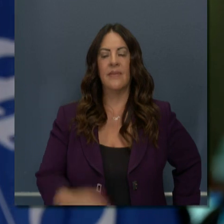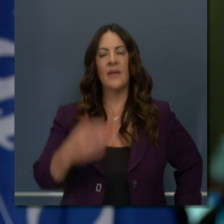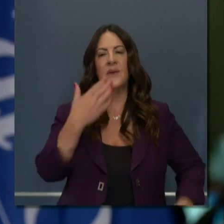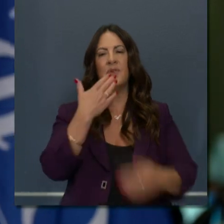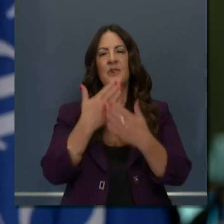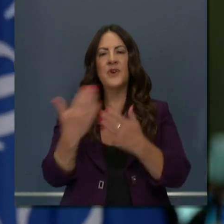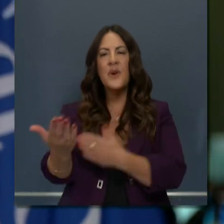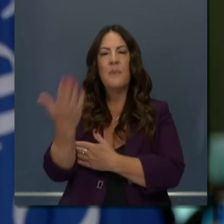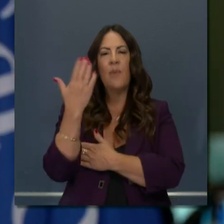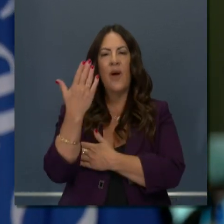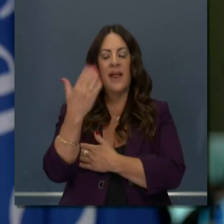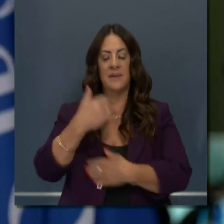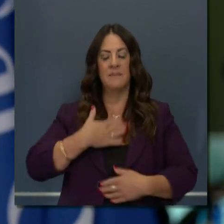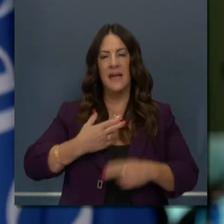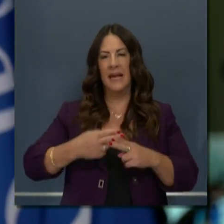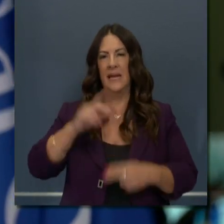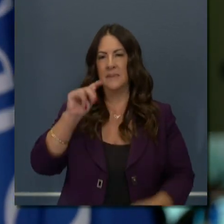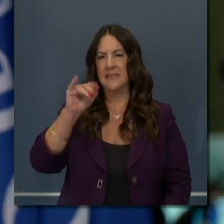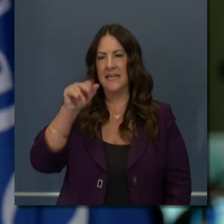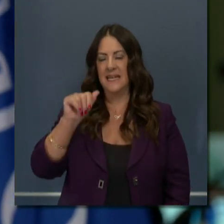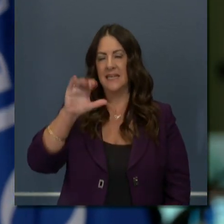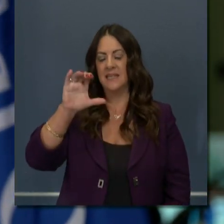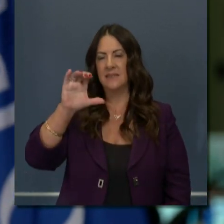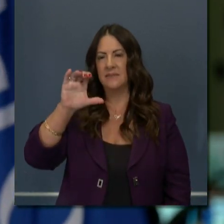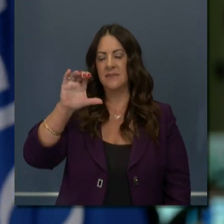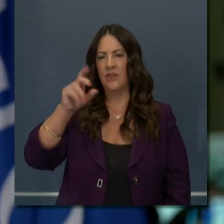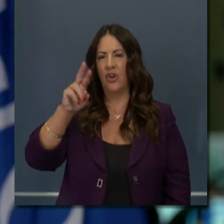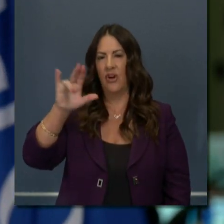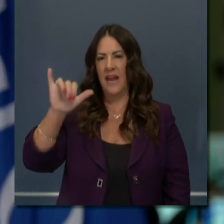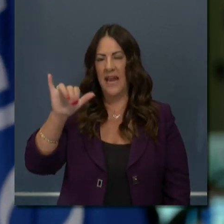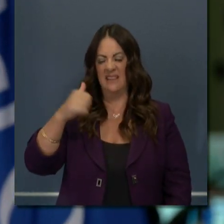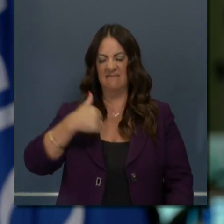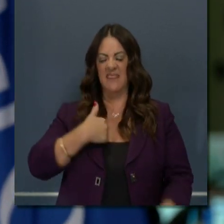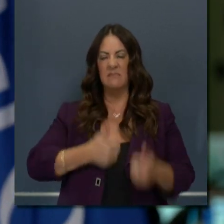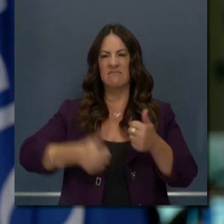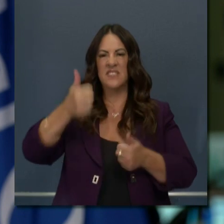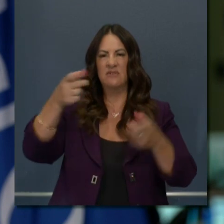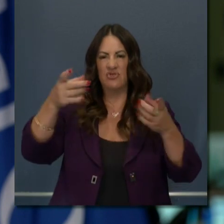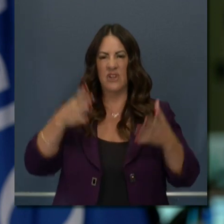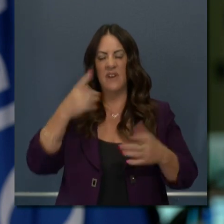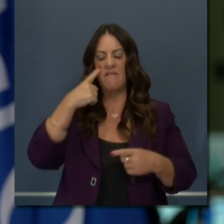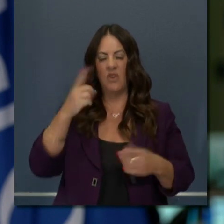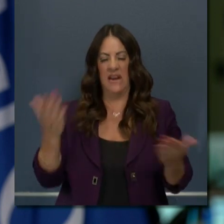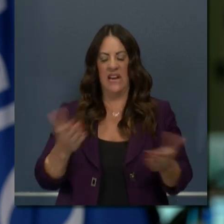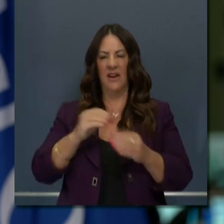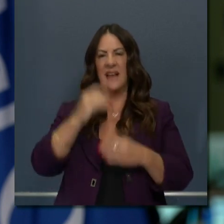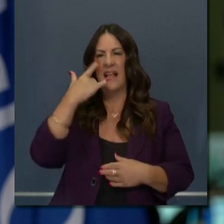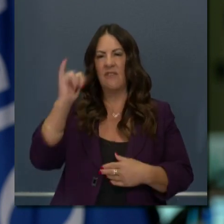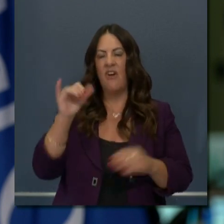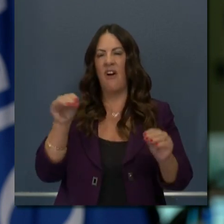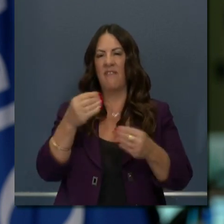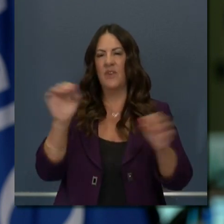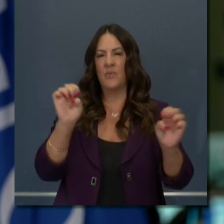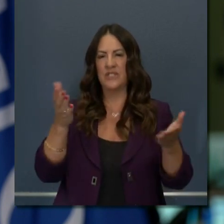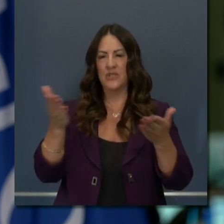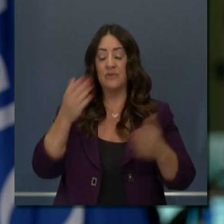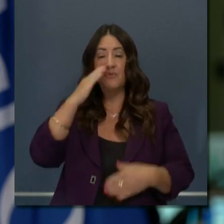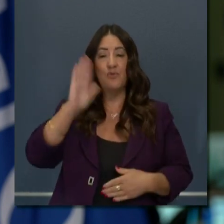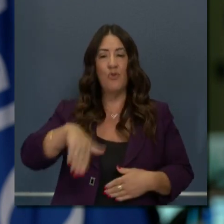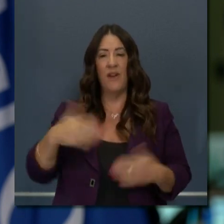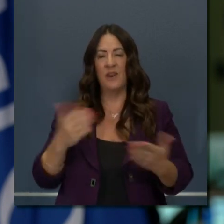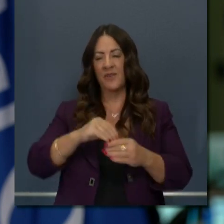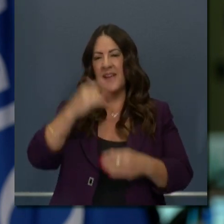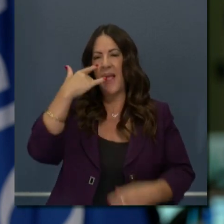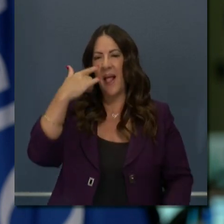I'm Tina Curry, and I'm the Chief Deputy Director here at the Governor's Office of Emergency Services. You know, here in California, we've